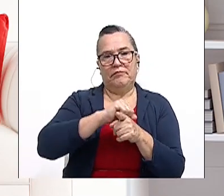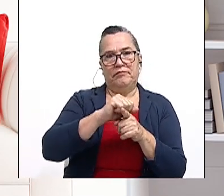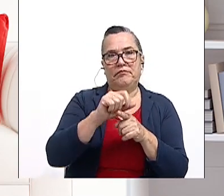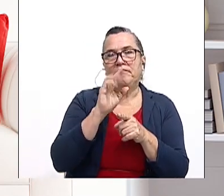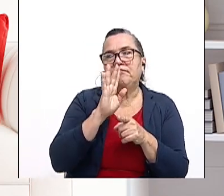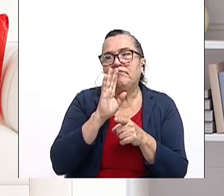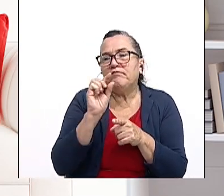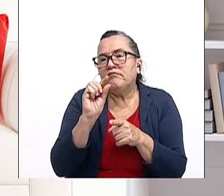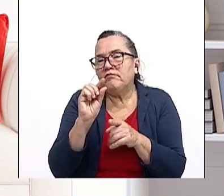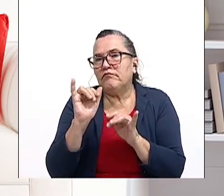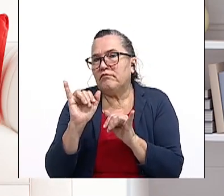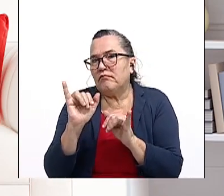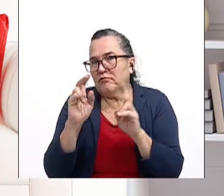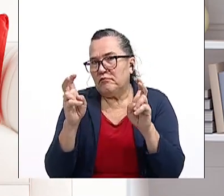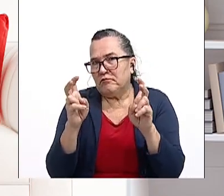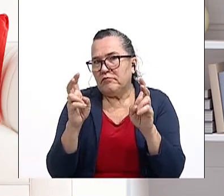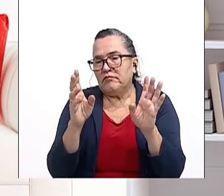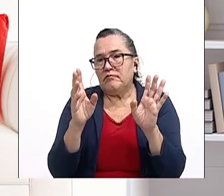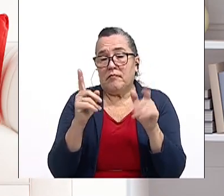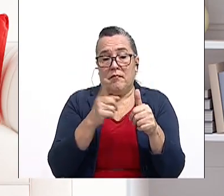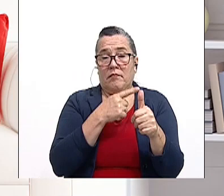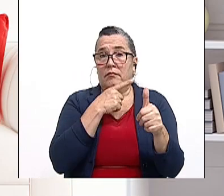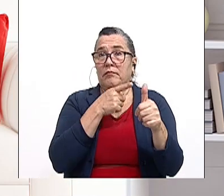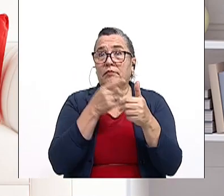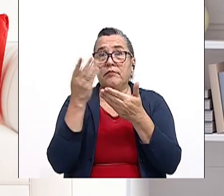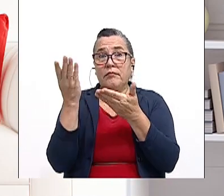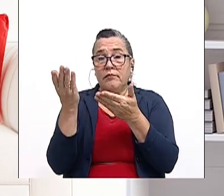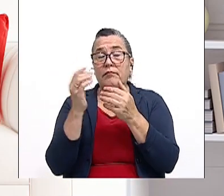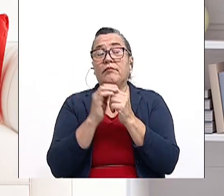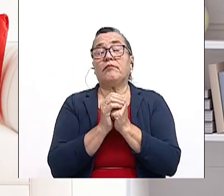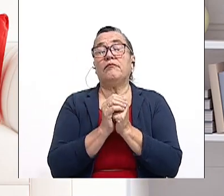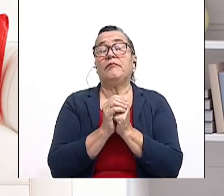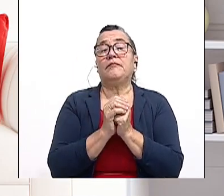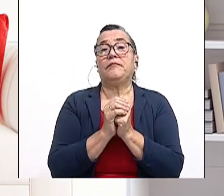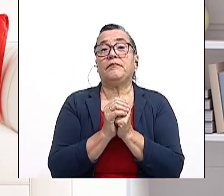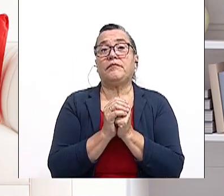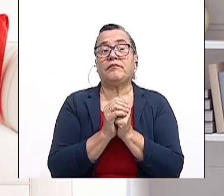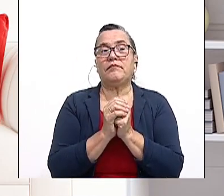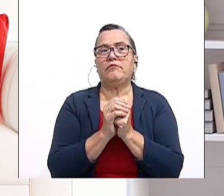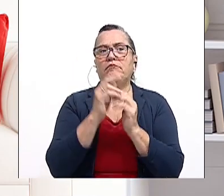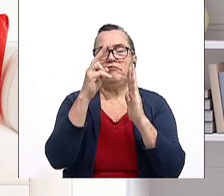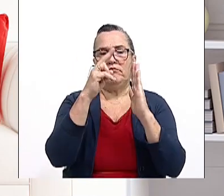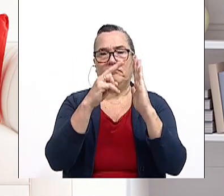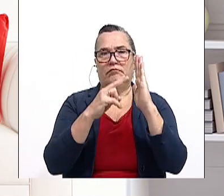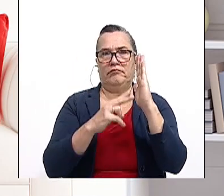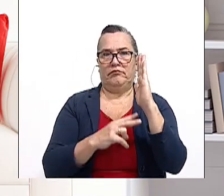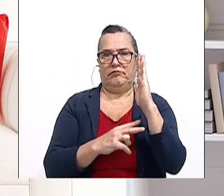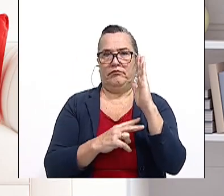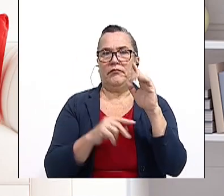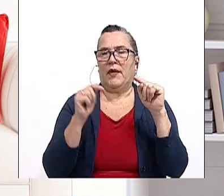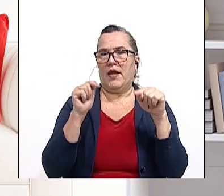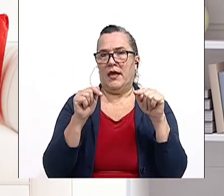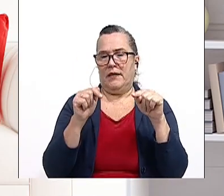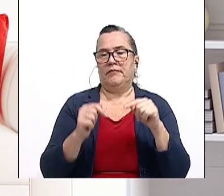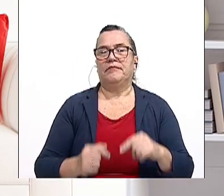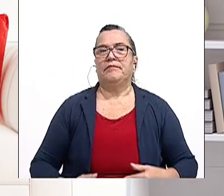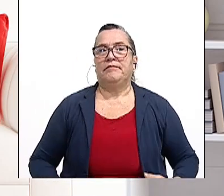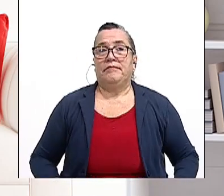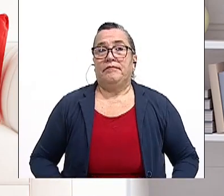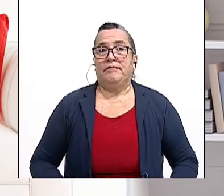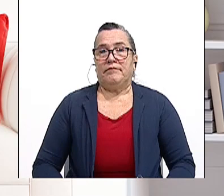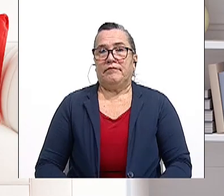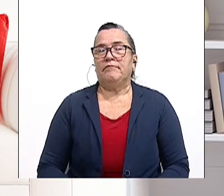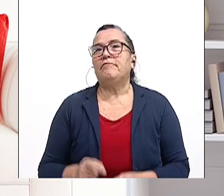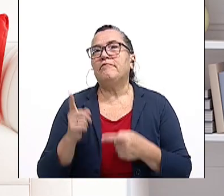bit about it. Okay, so the first, you are going to read these practices here. Okay, so the first